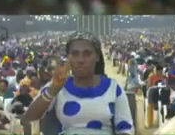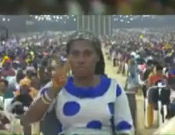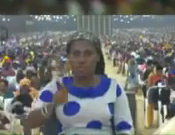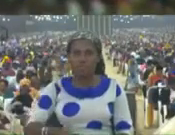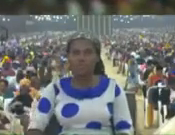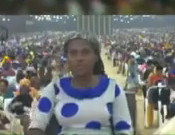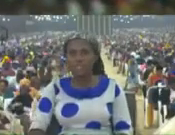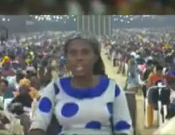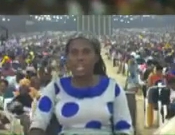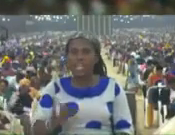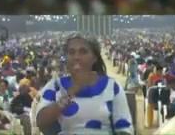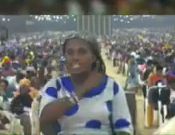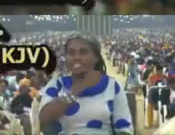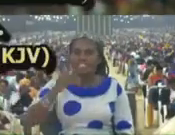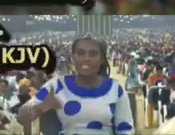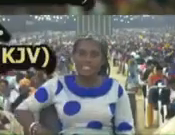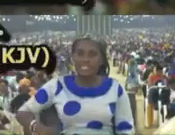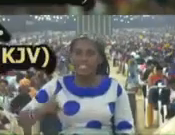David said,